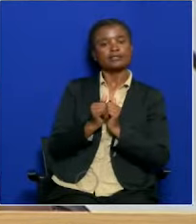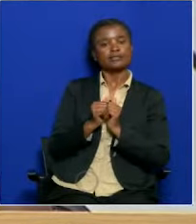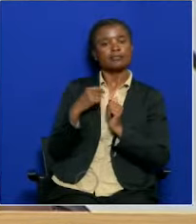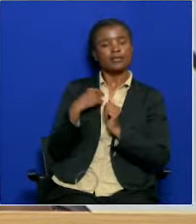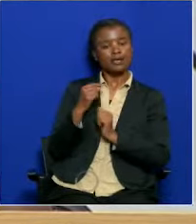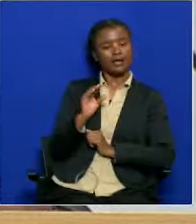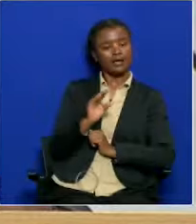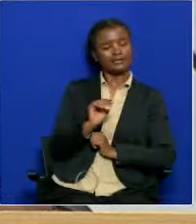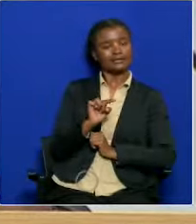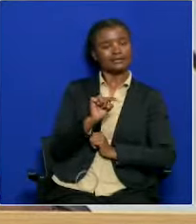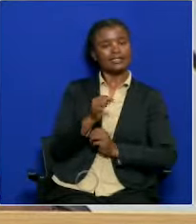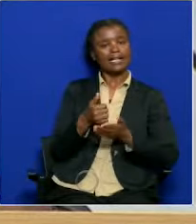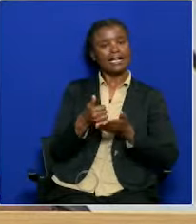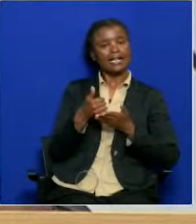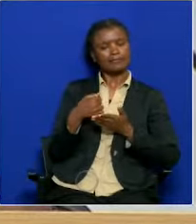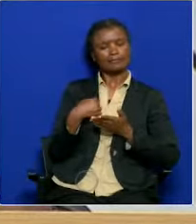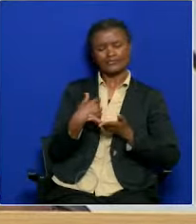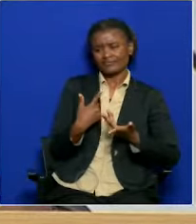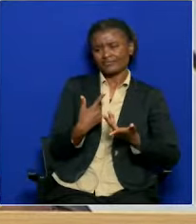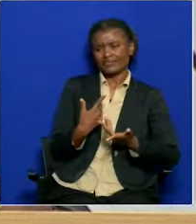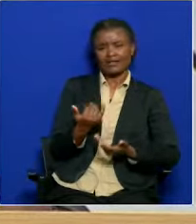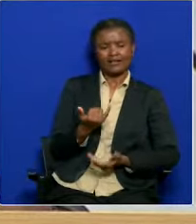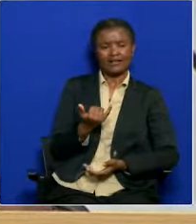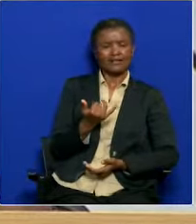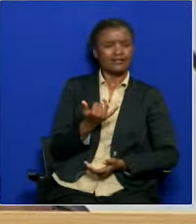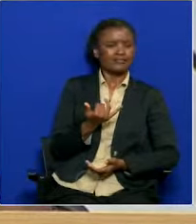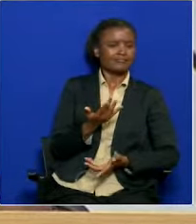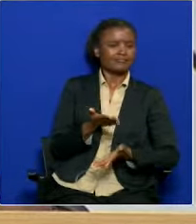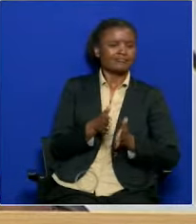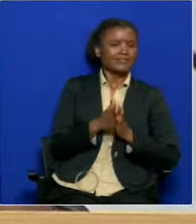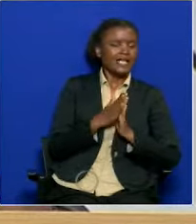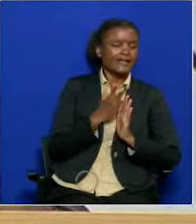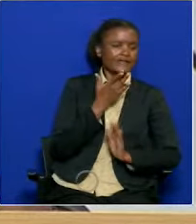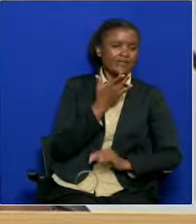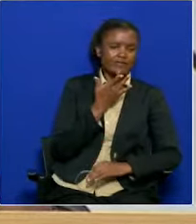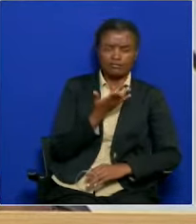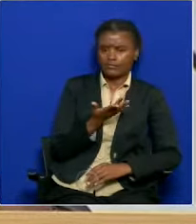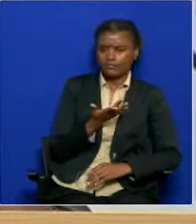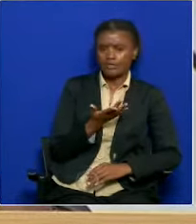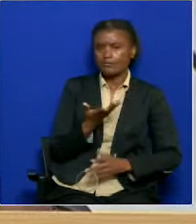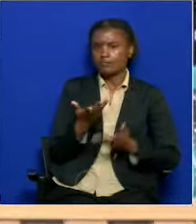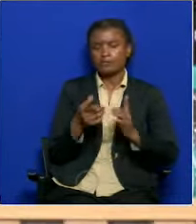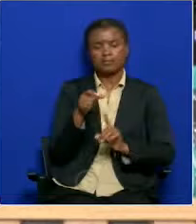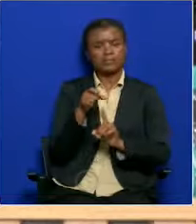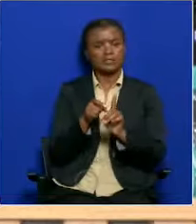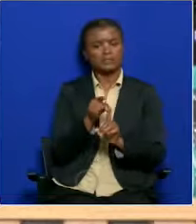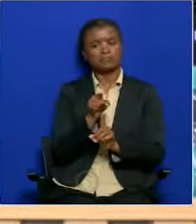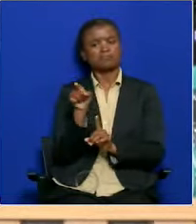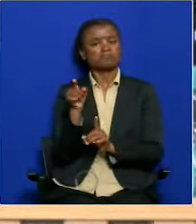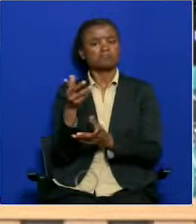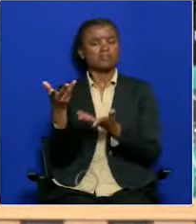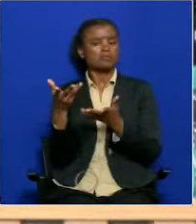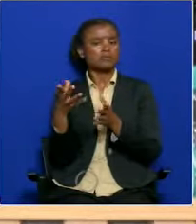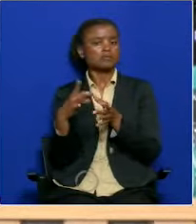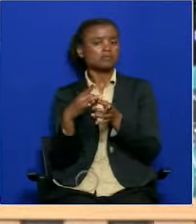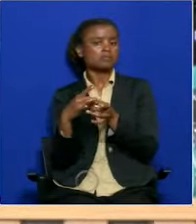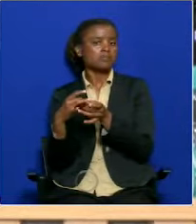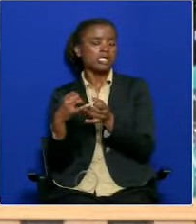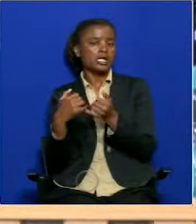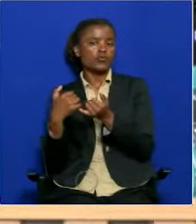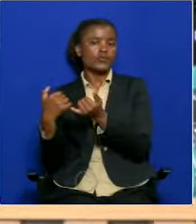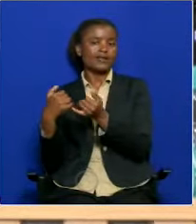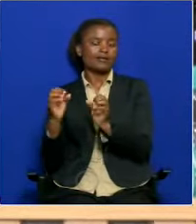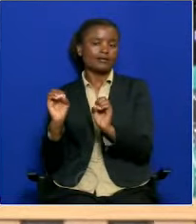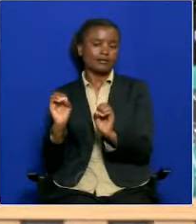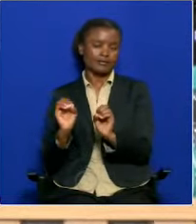favor. A favor might be somebody whom you are not related to. According to me, I don't know, maybe